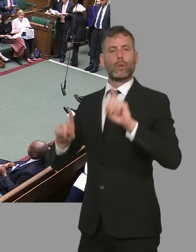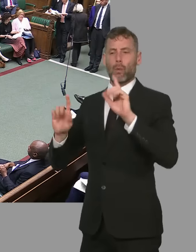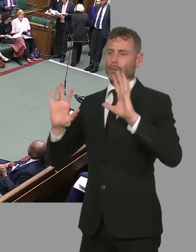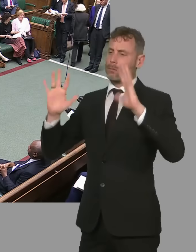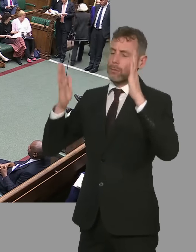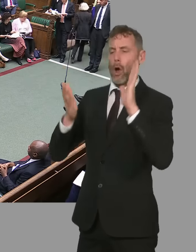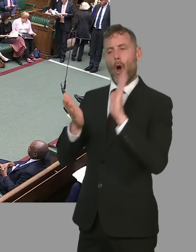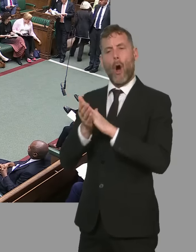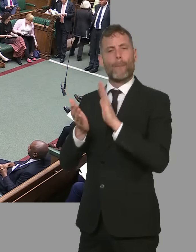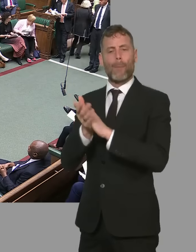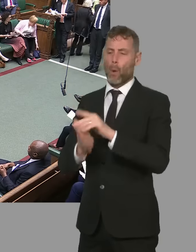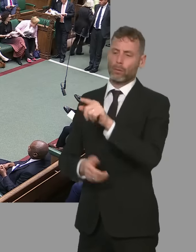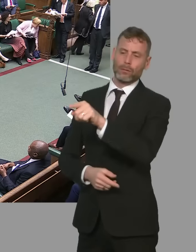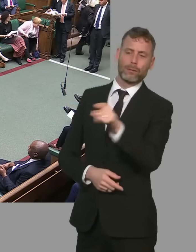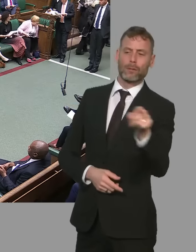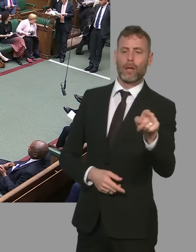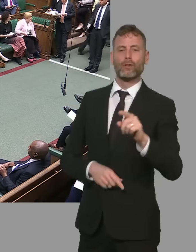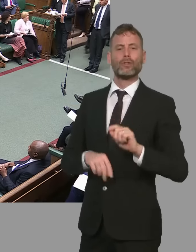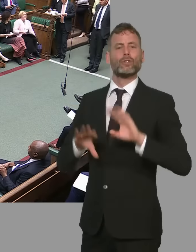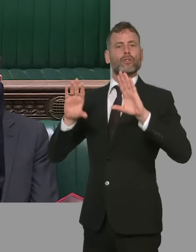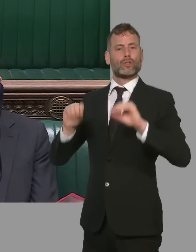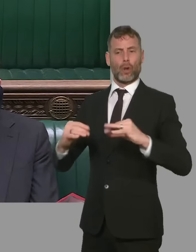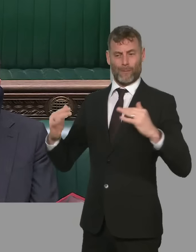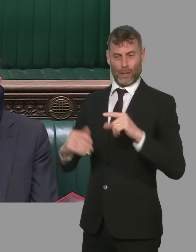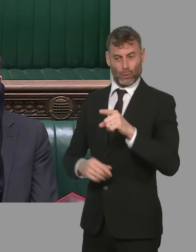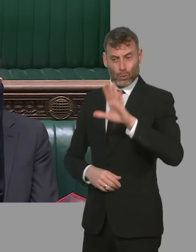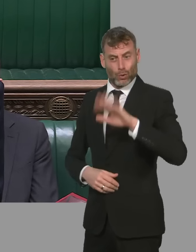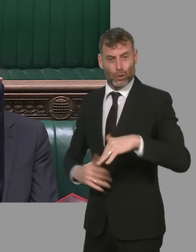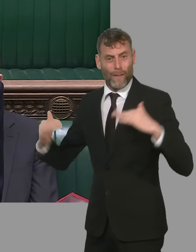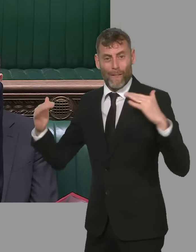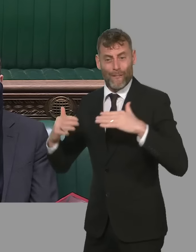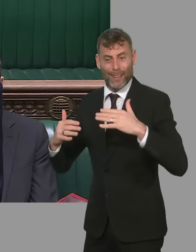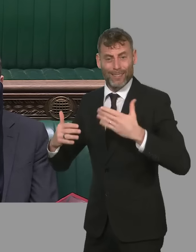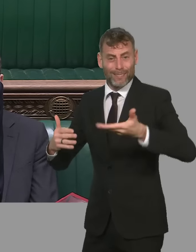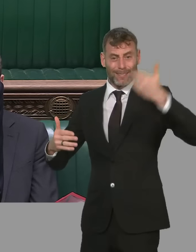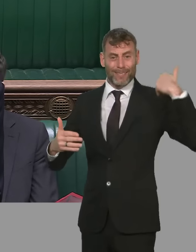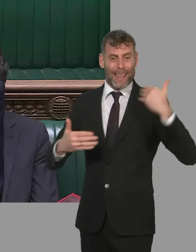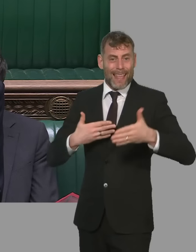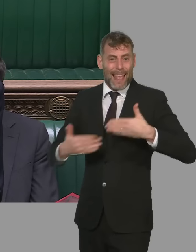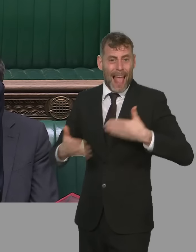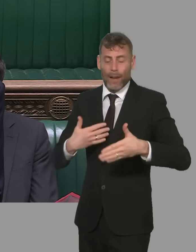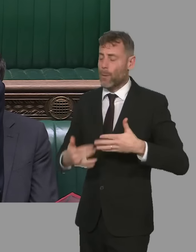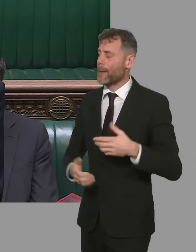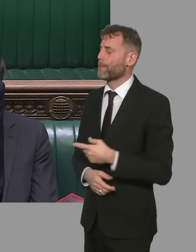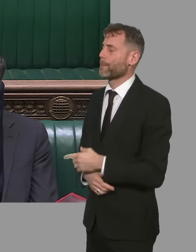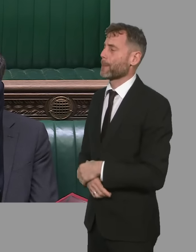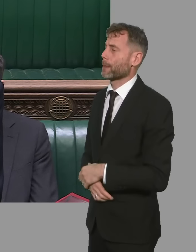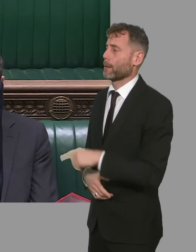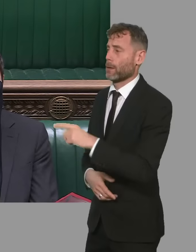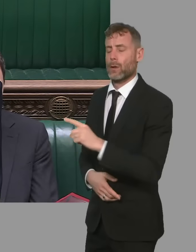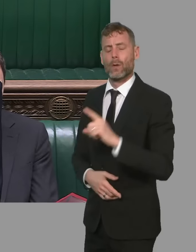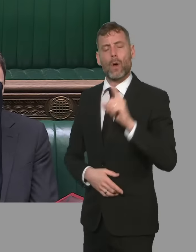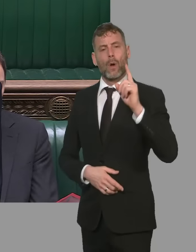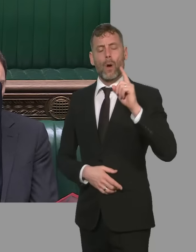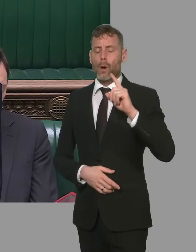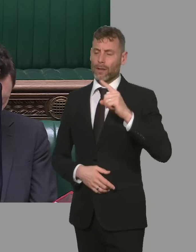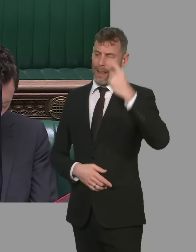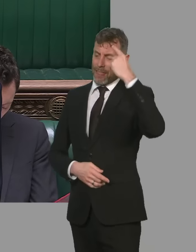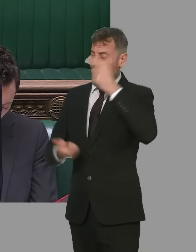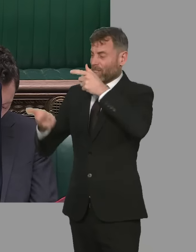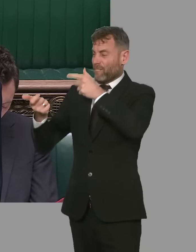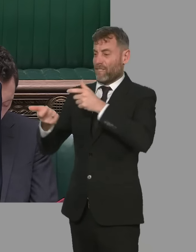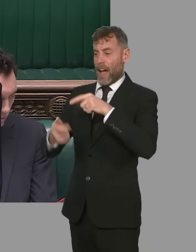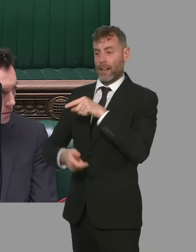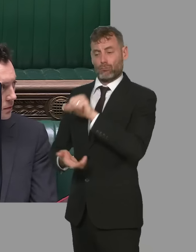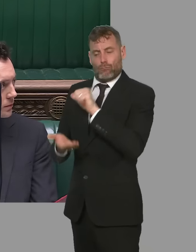was always an alternative to violence, always an alternative, and that recognition was finally reached